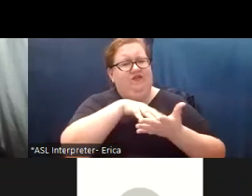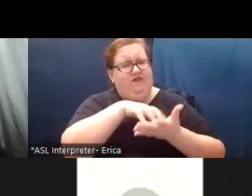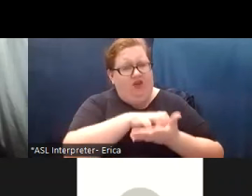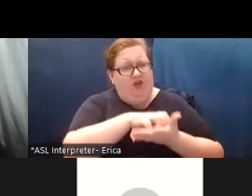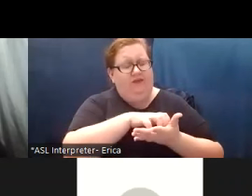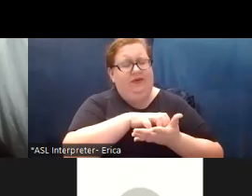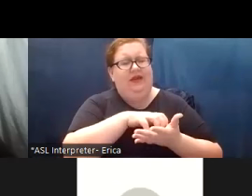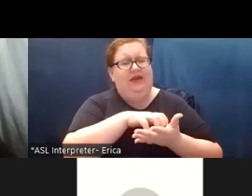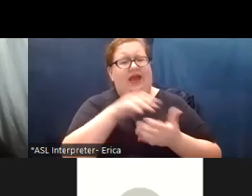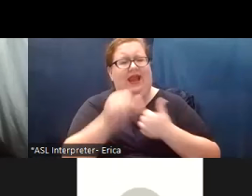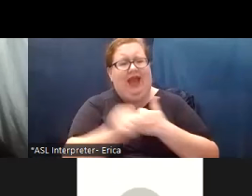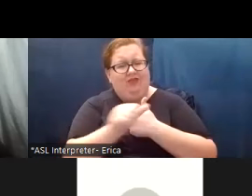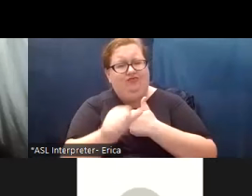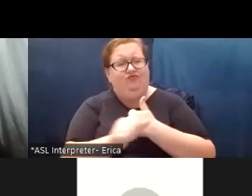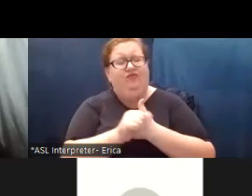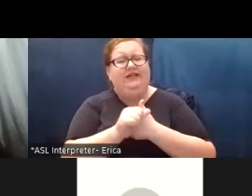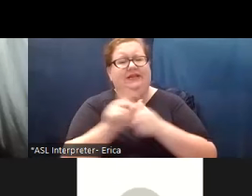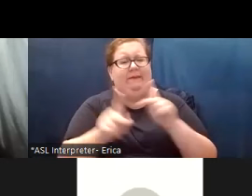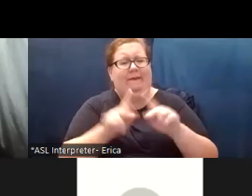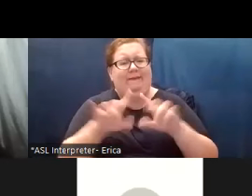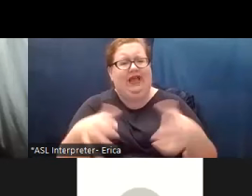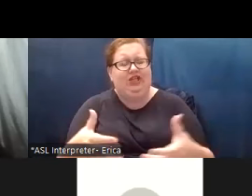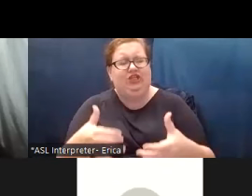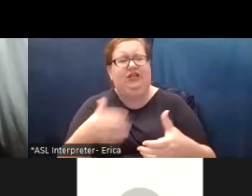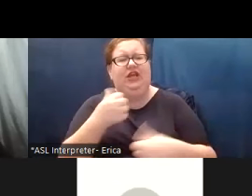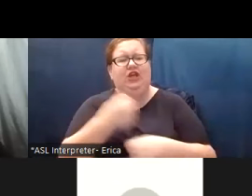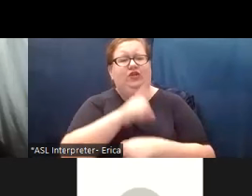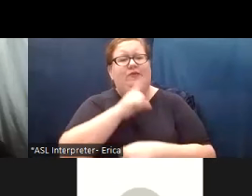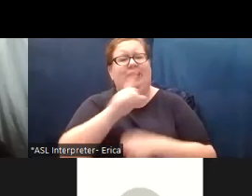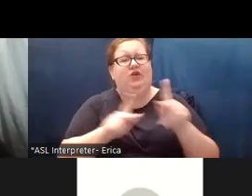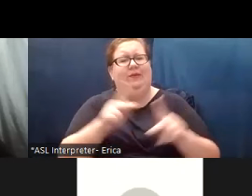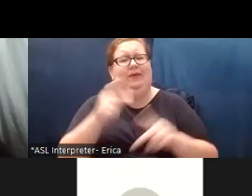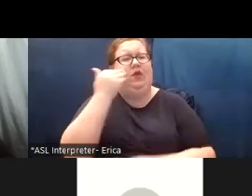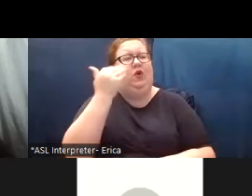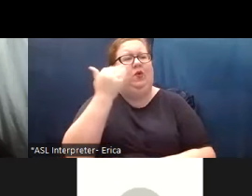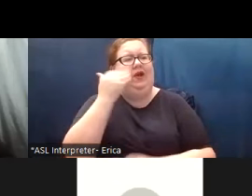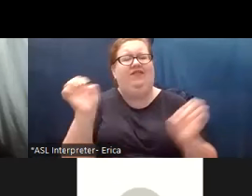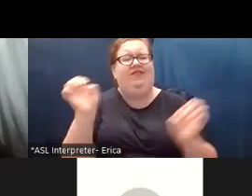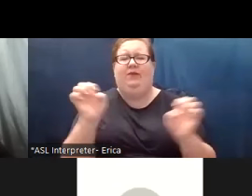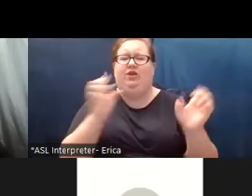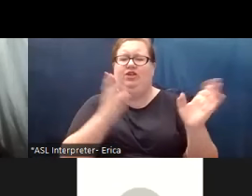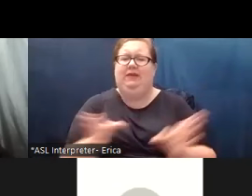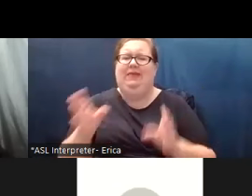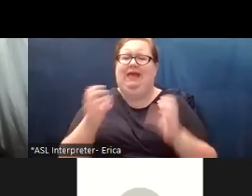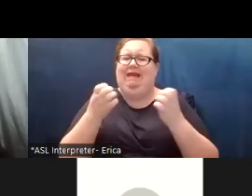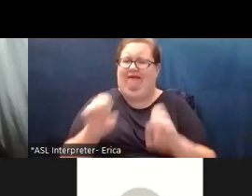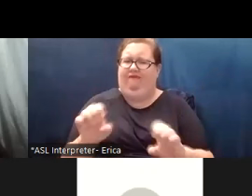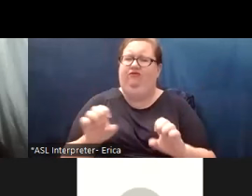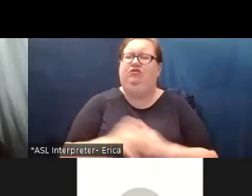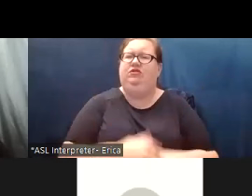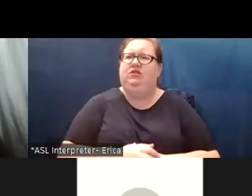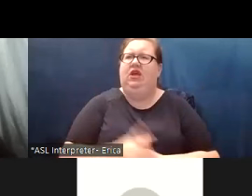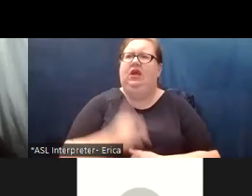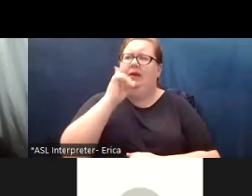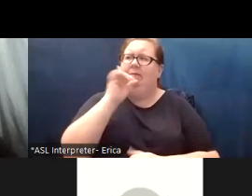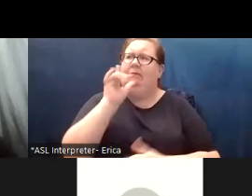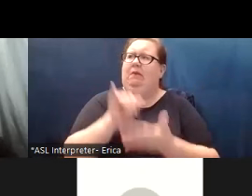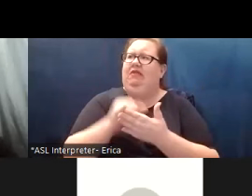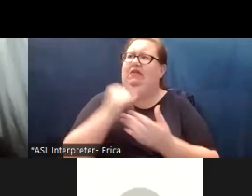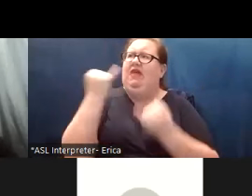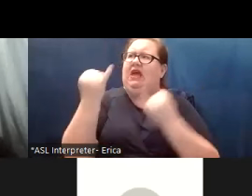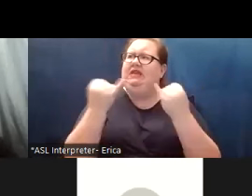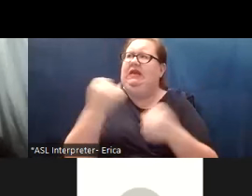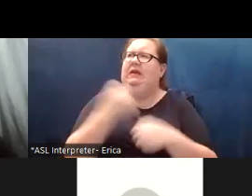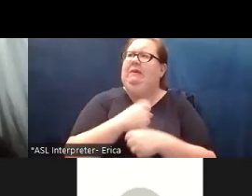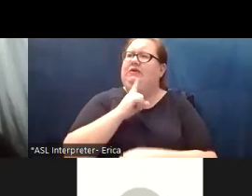populations to ensure that people are aware of like emergency planning efforts. But I think that idea of kind of making sure